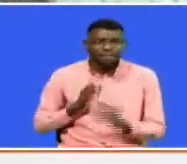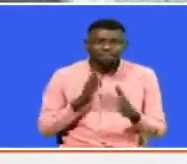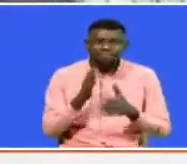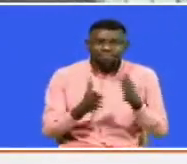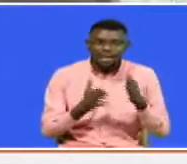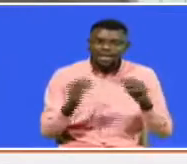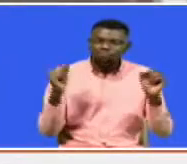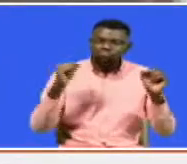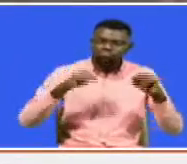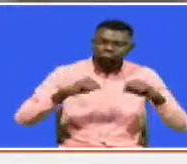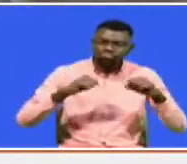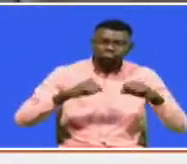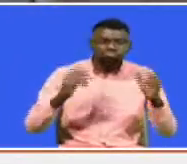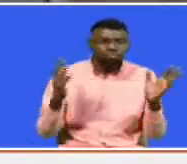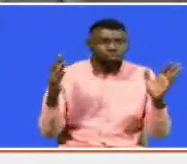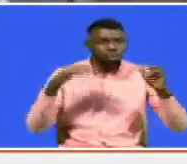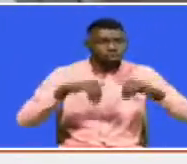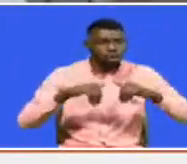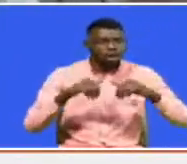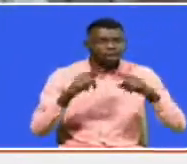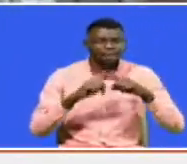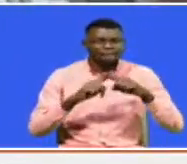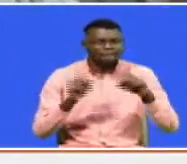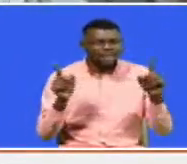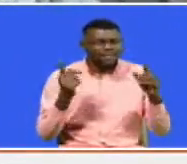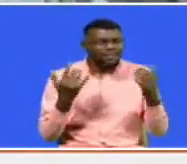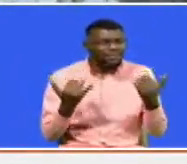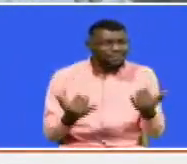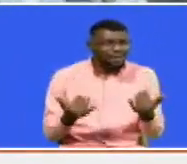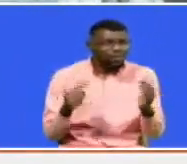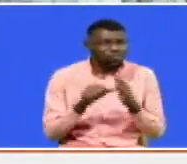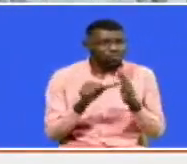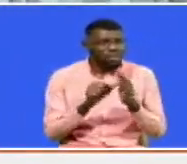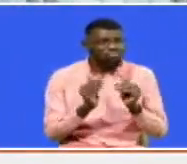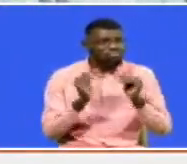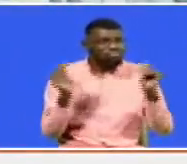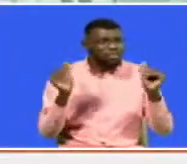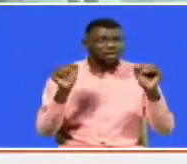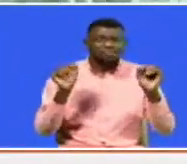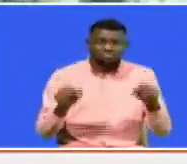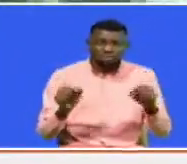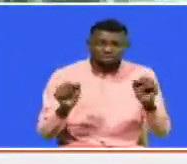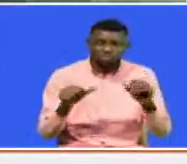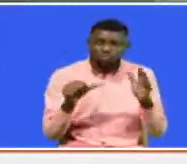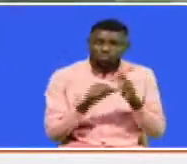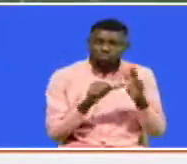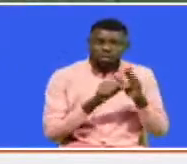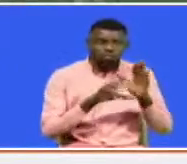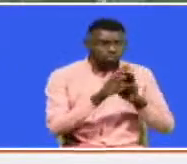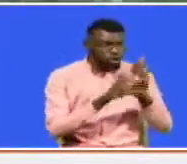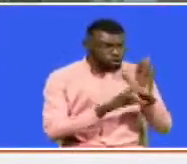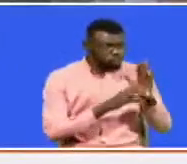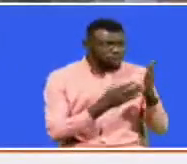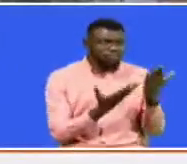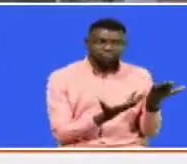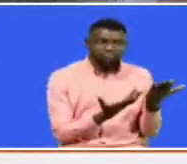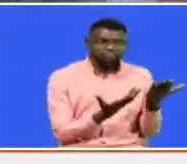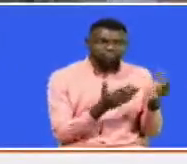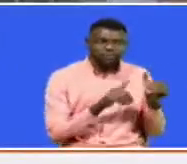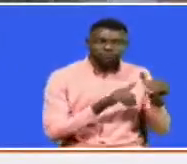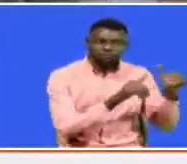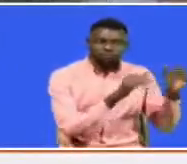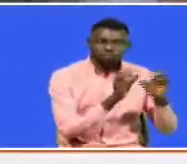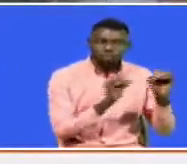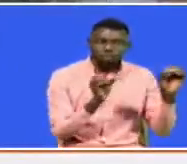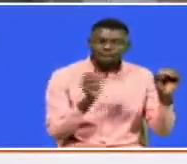status conference. With the back and forth, the commission now stares at a possible constitutional crisis. In March, the